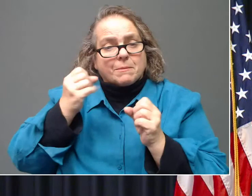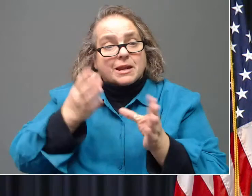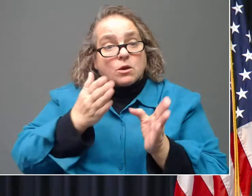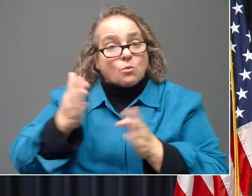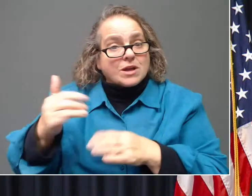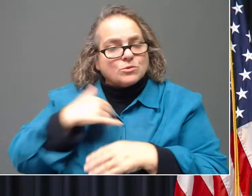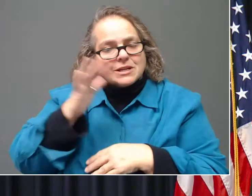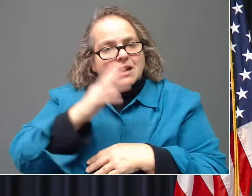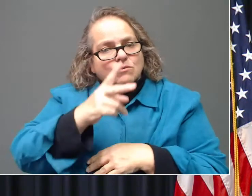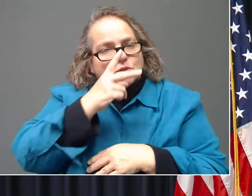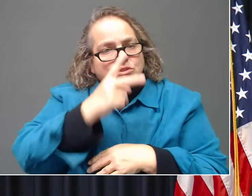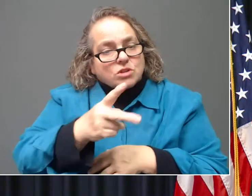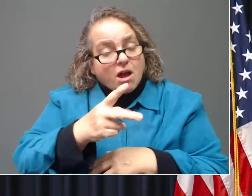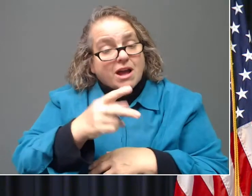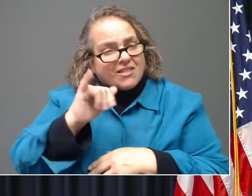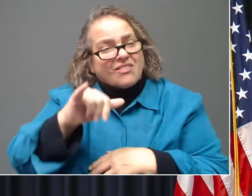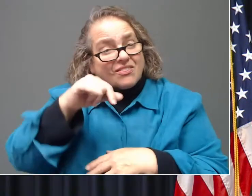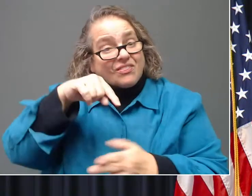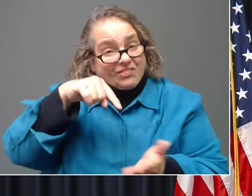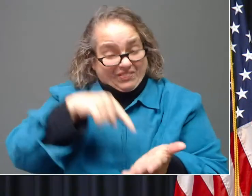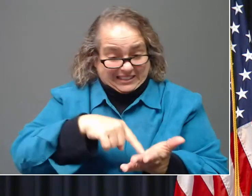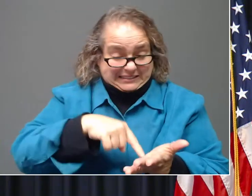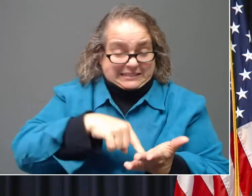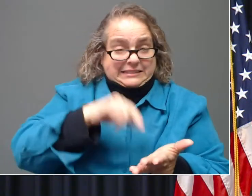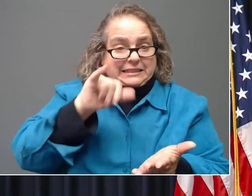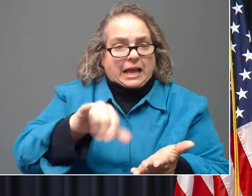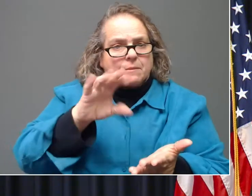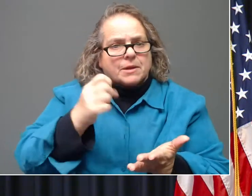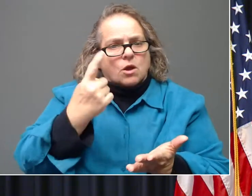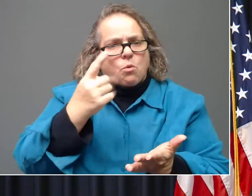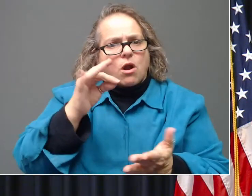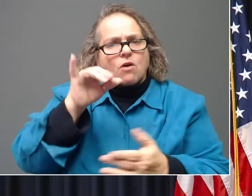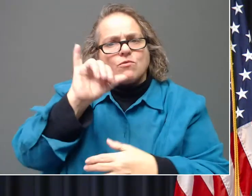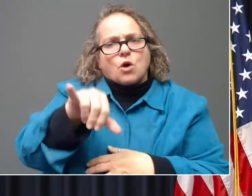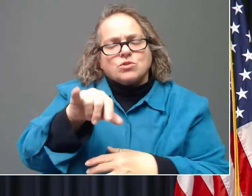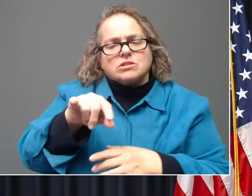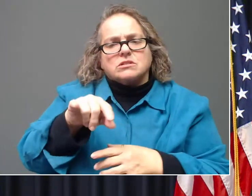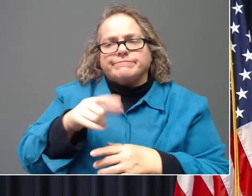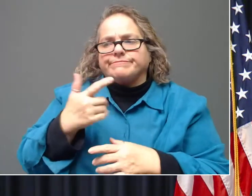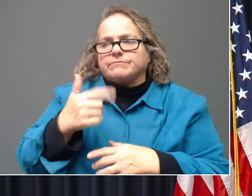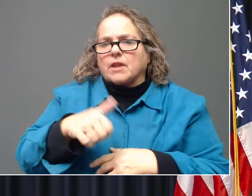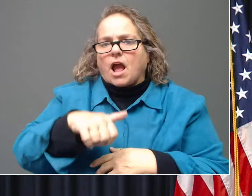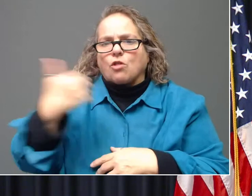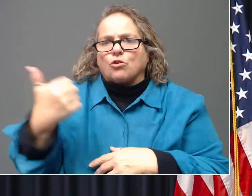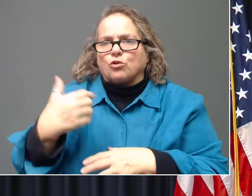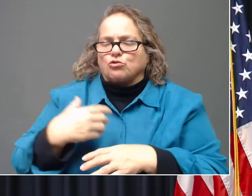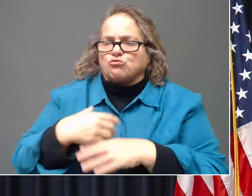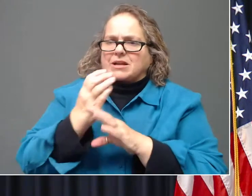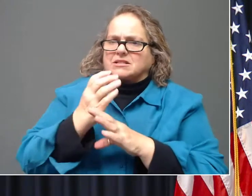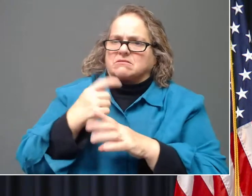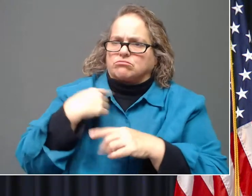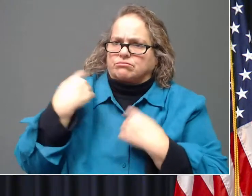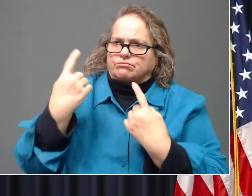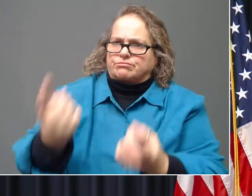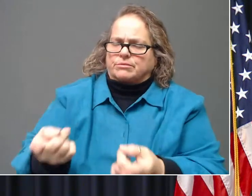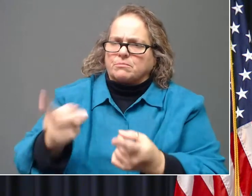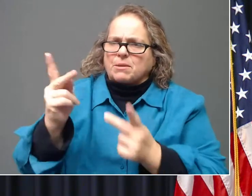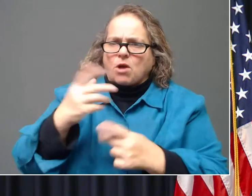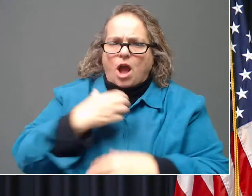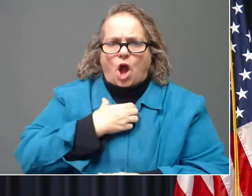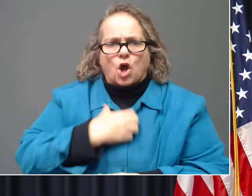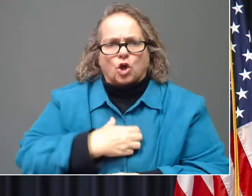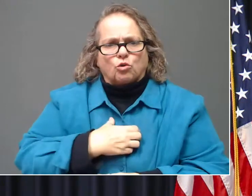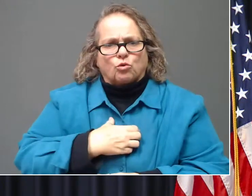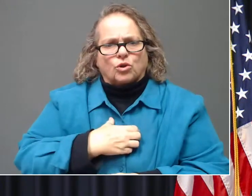can be one of those other crises that has been around that we can truly start